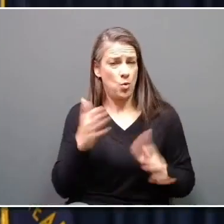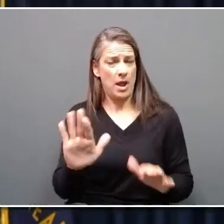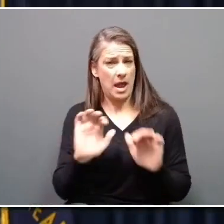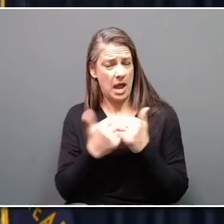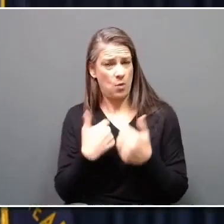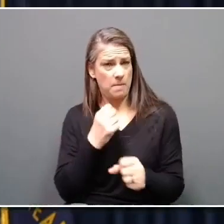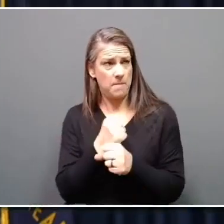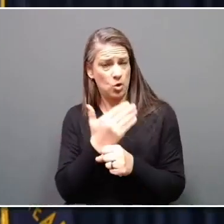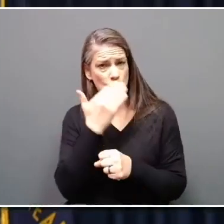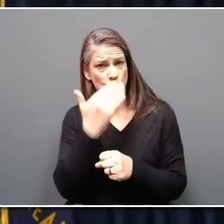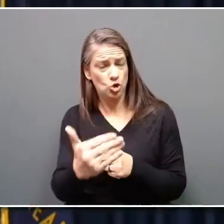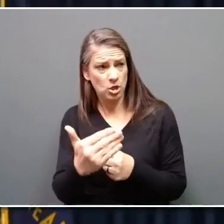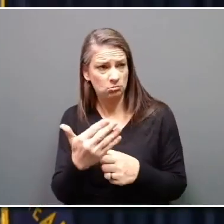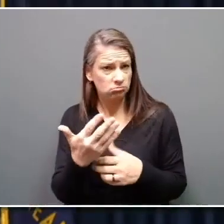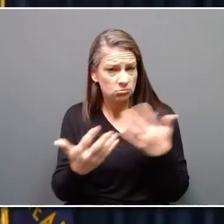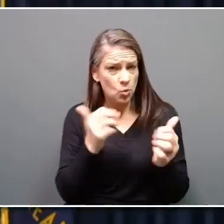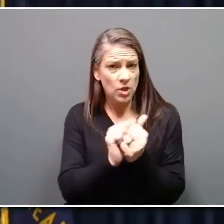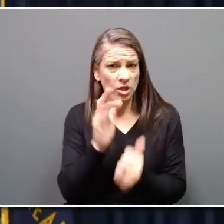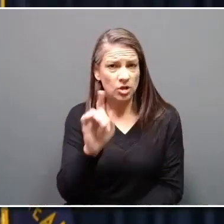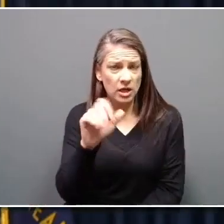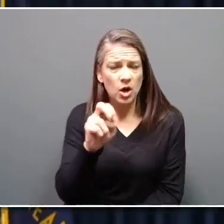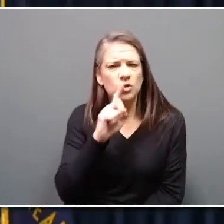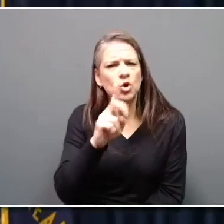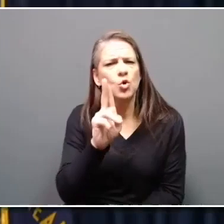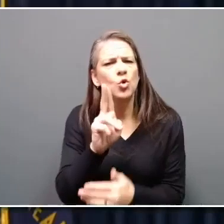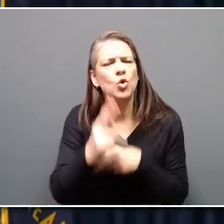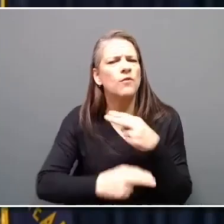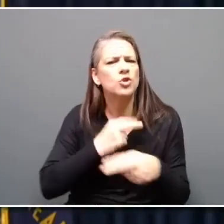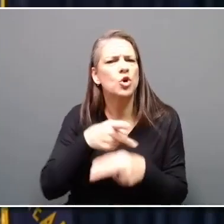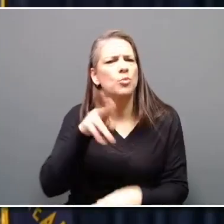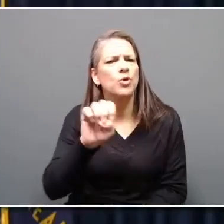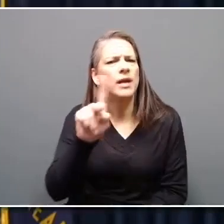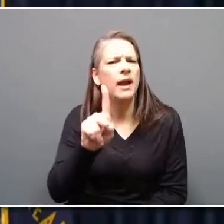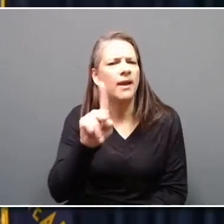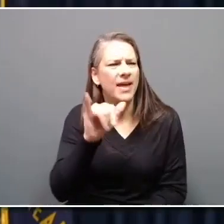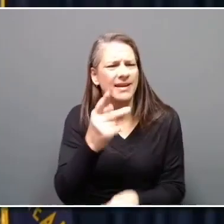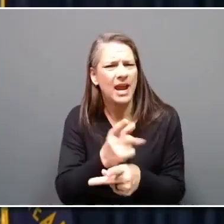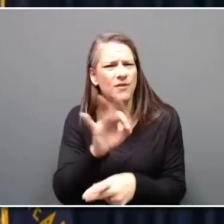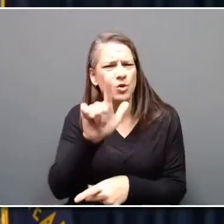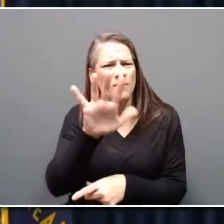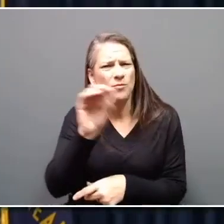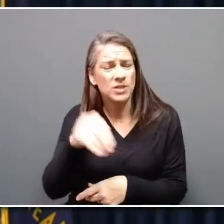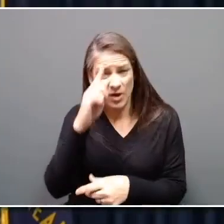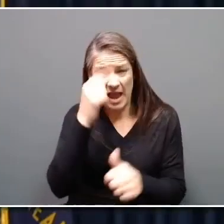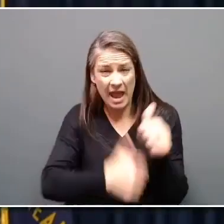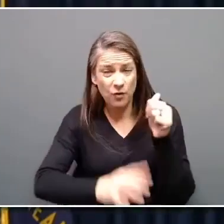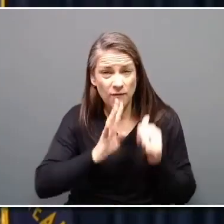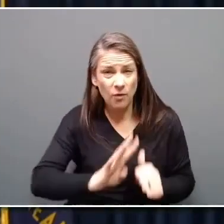headway into childcare is universal pre-K, which takes care of 25% of it. You know, every 4-year-old, and once they're 5, they go